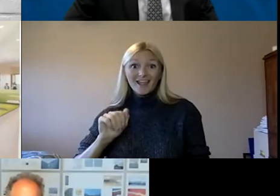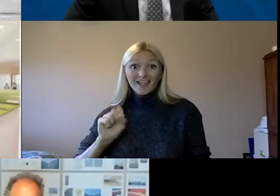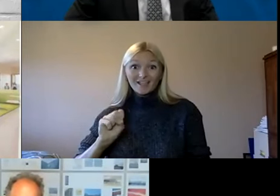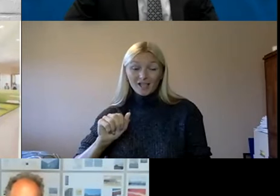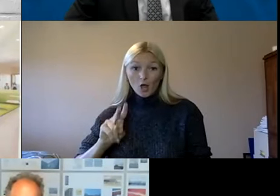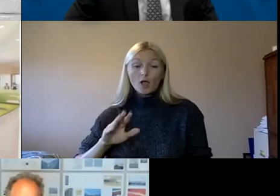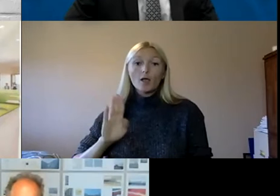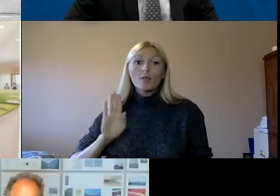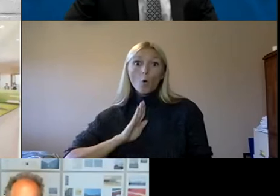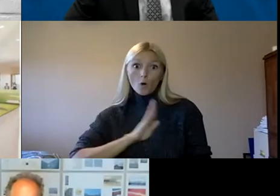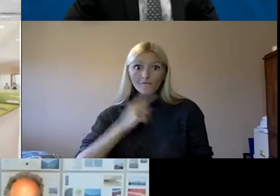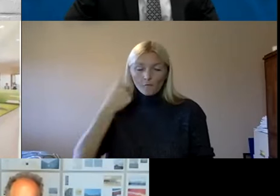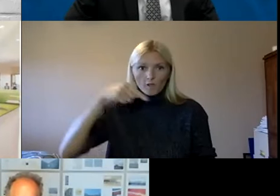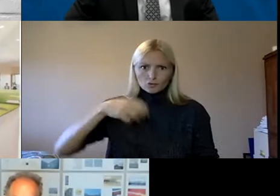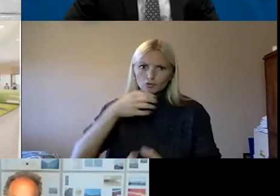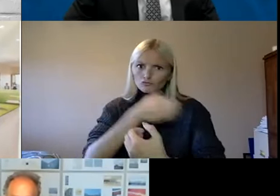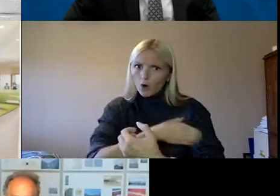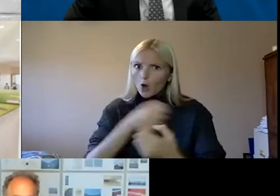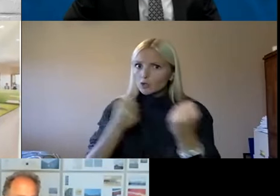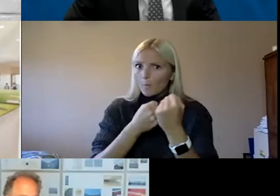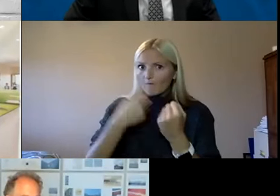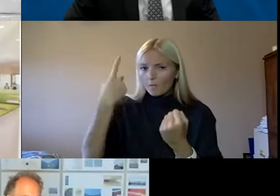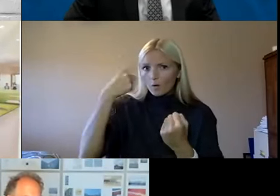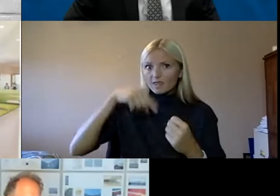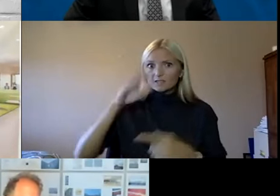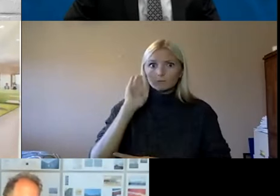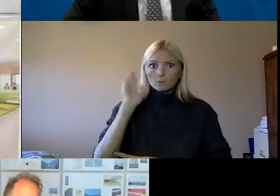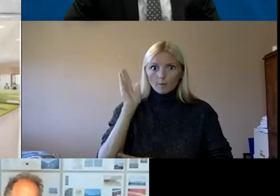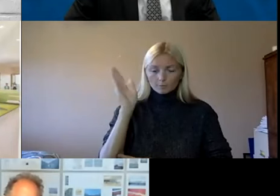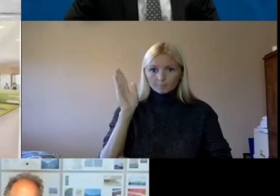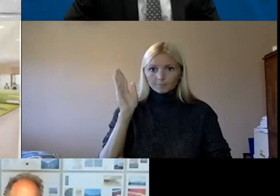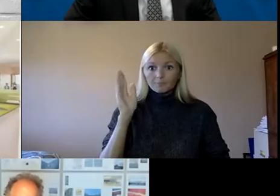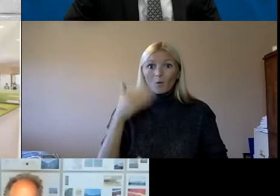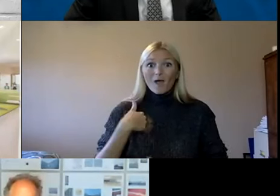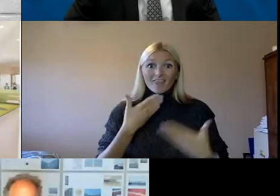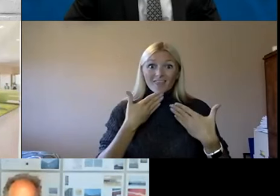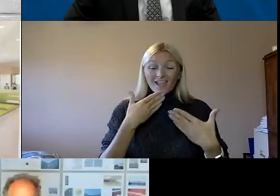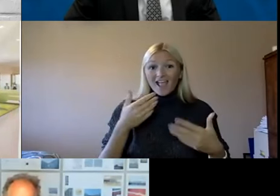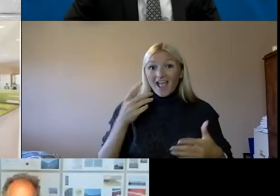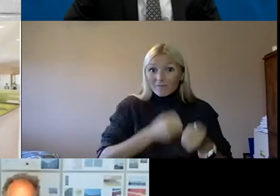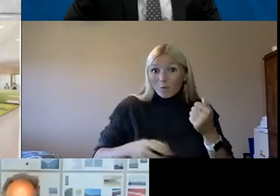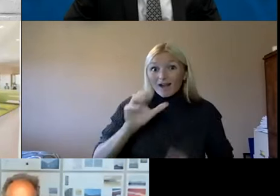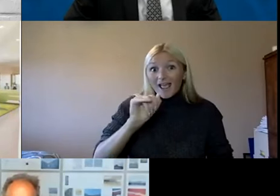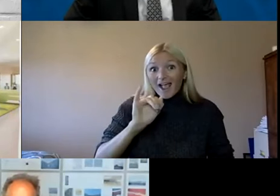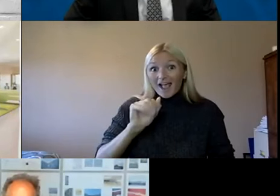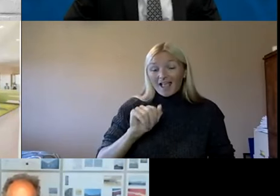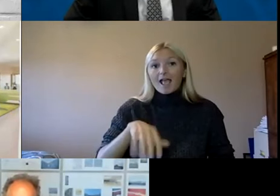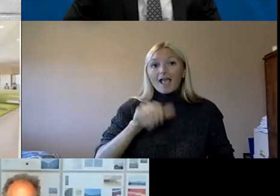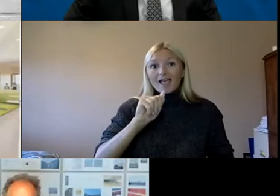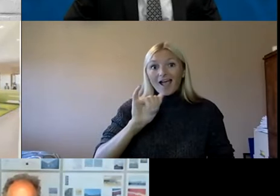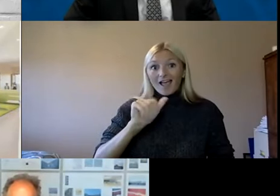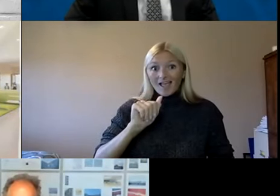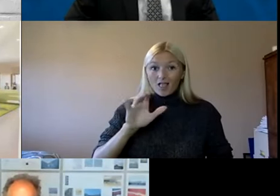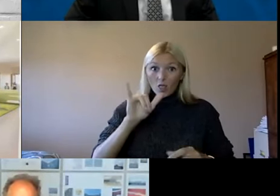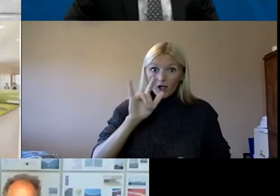strong support in this initiative. I want to thank everyone in the AIA Long Island and Graciela